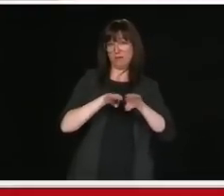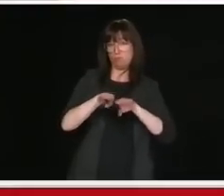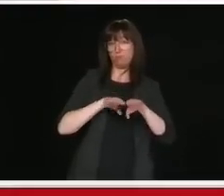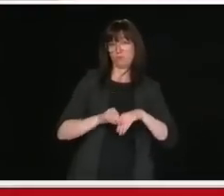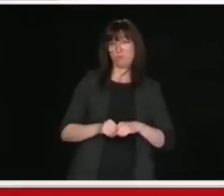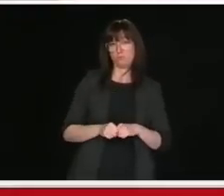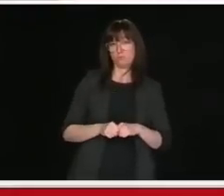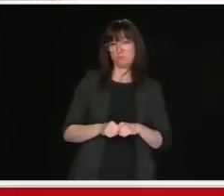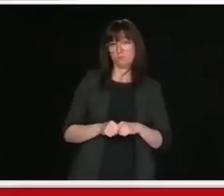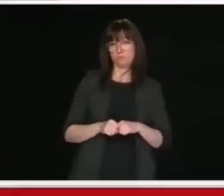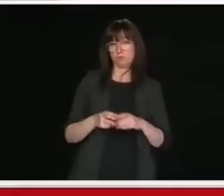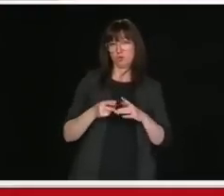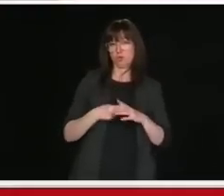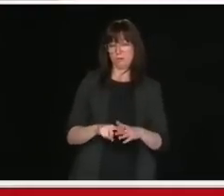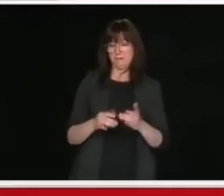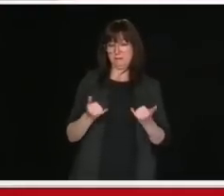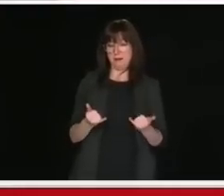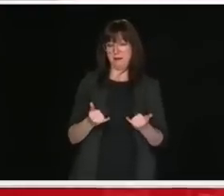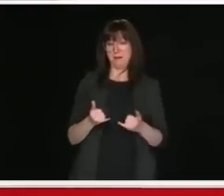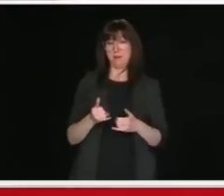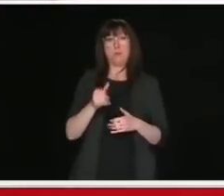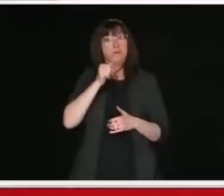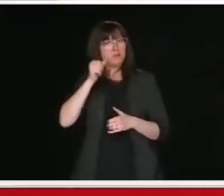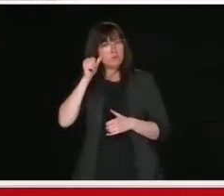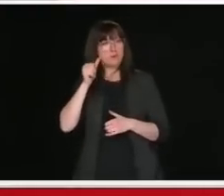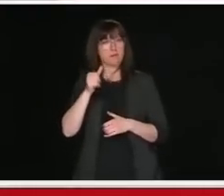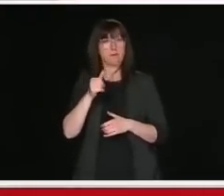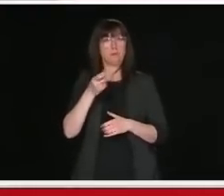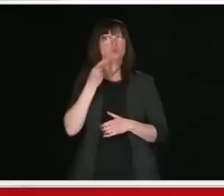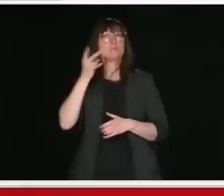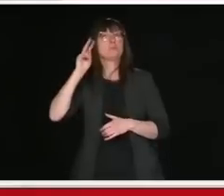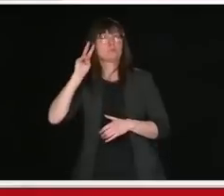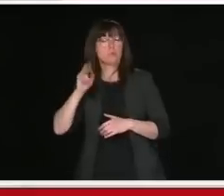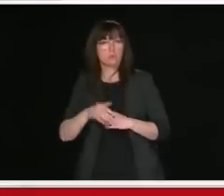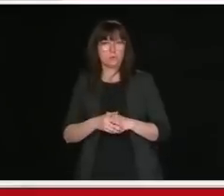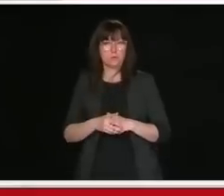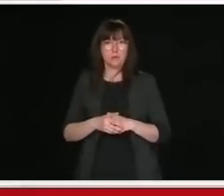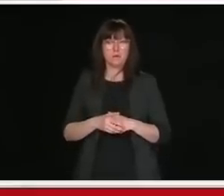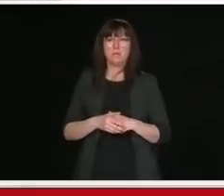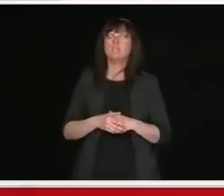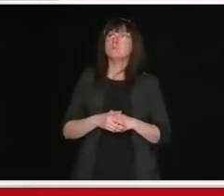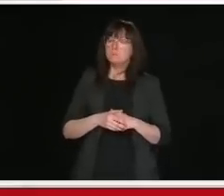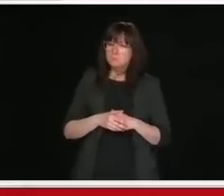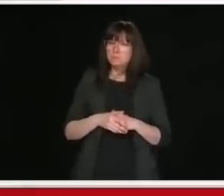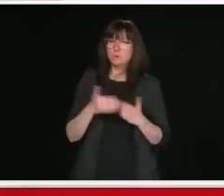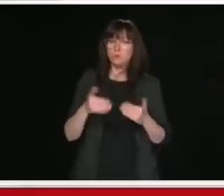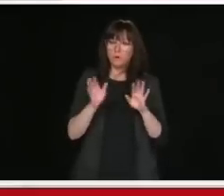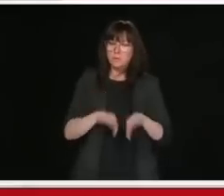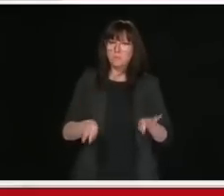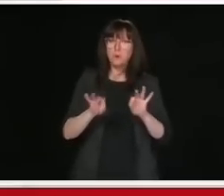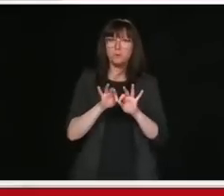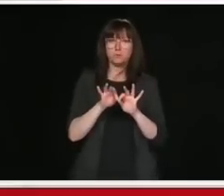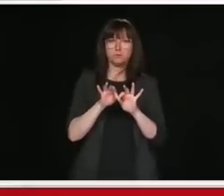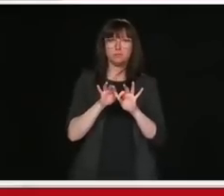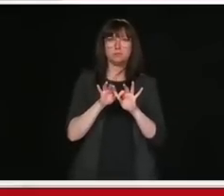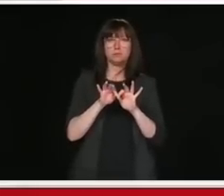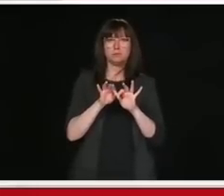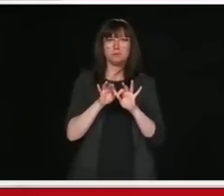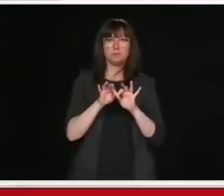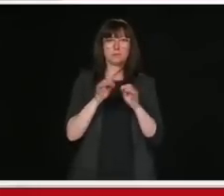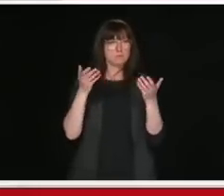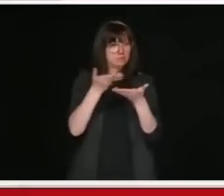of citizens today, yesterday. That's why it's so important that every one of us follow the directives,